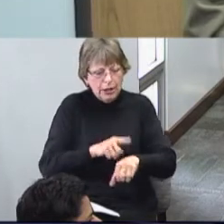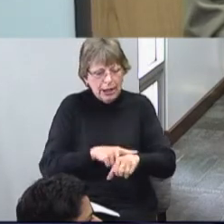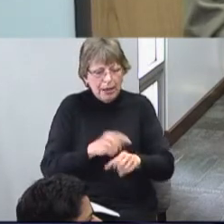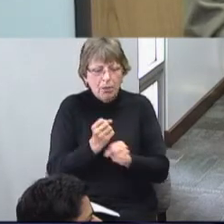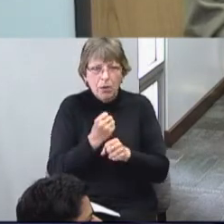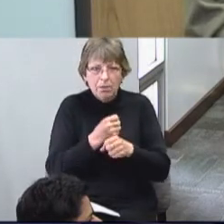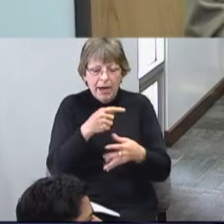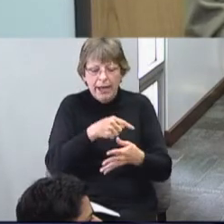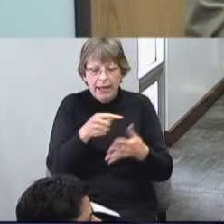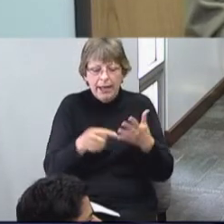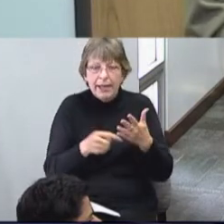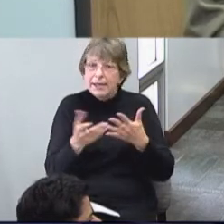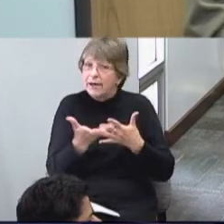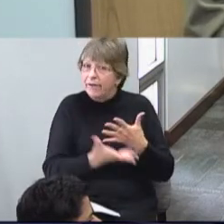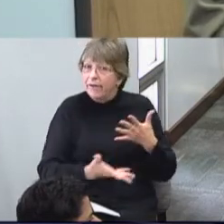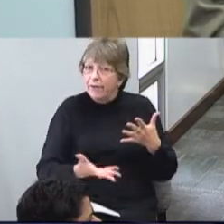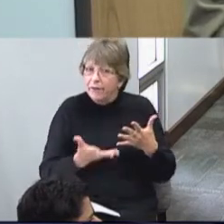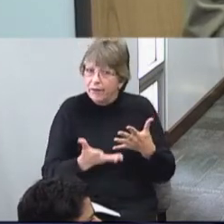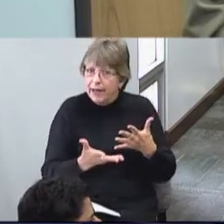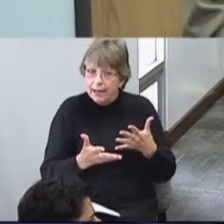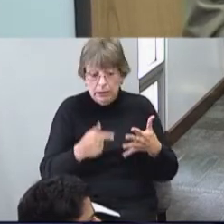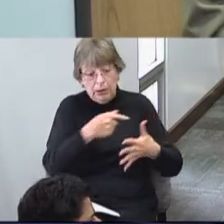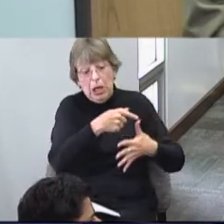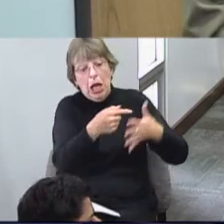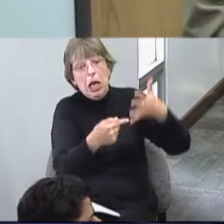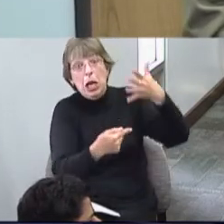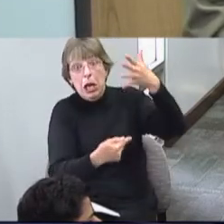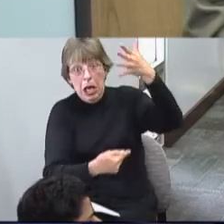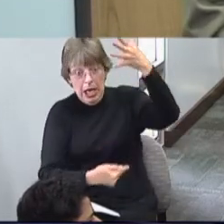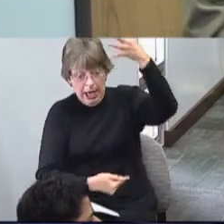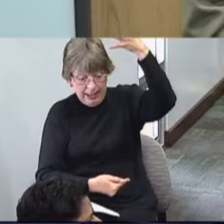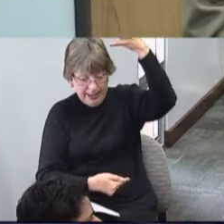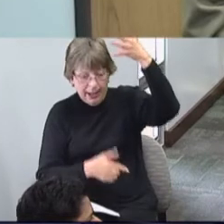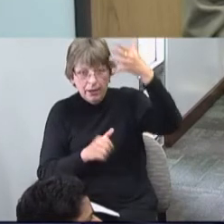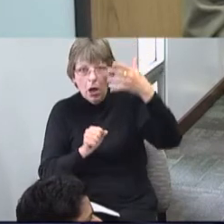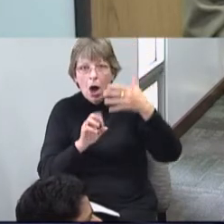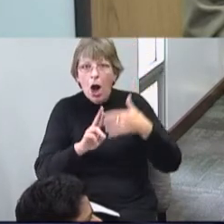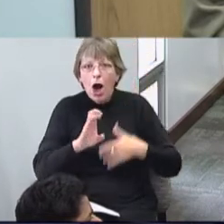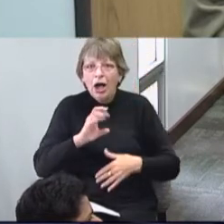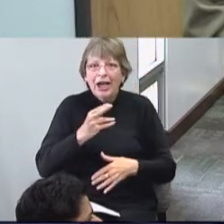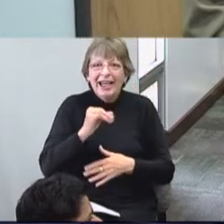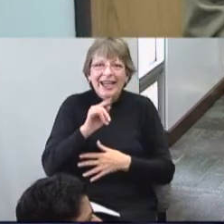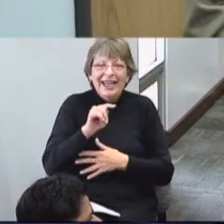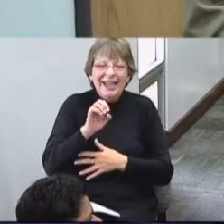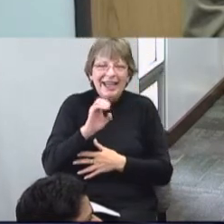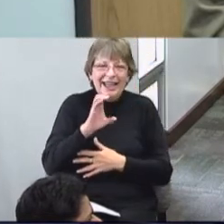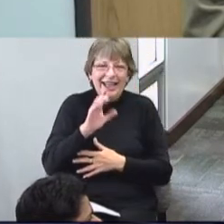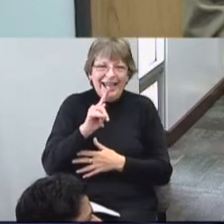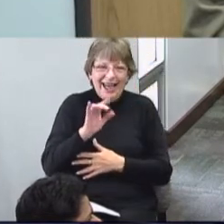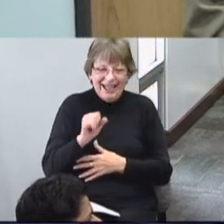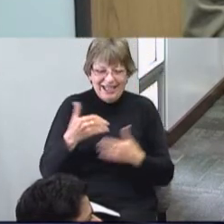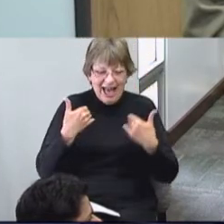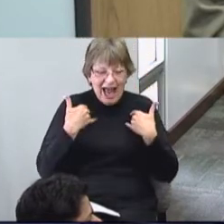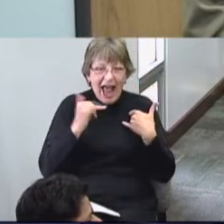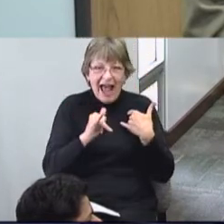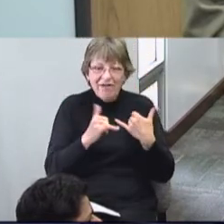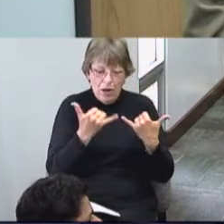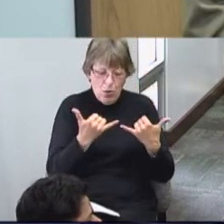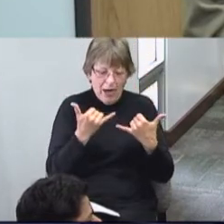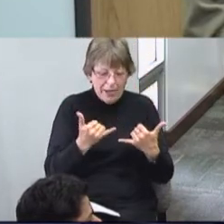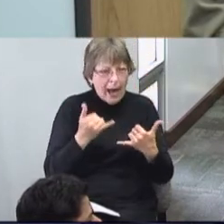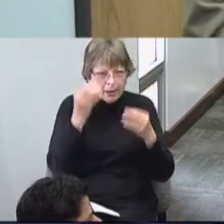of items. It was a very extensive list. The architects have that in their possession at this point in time for